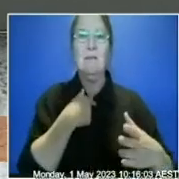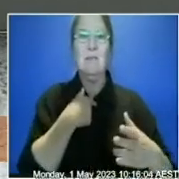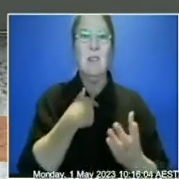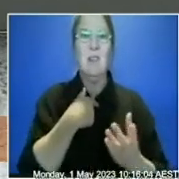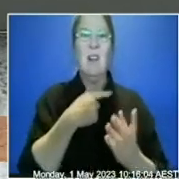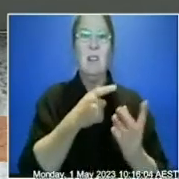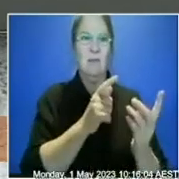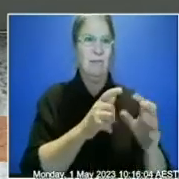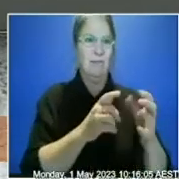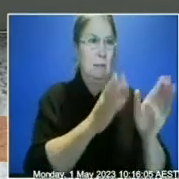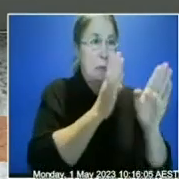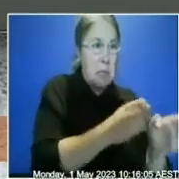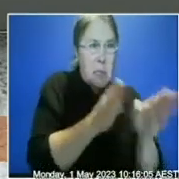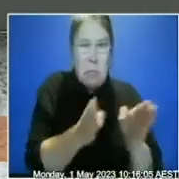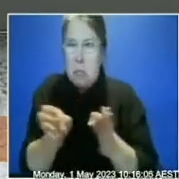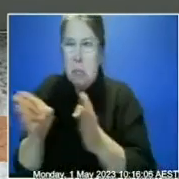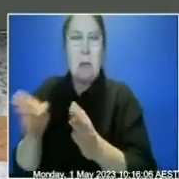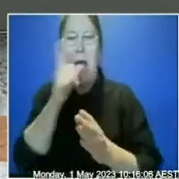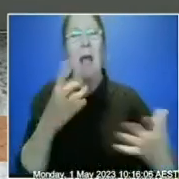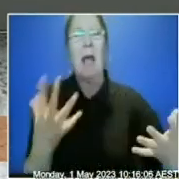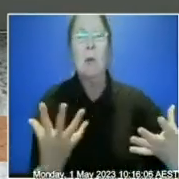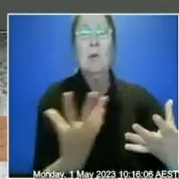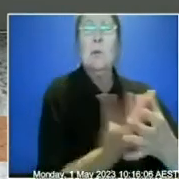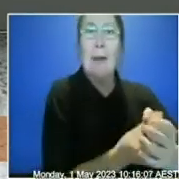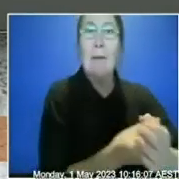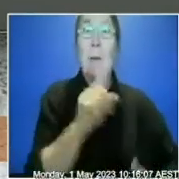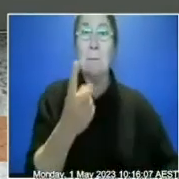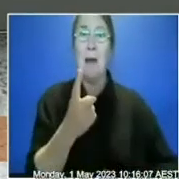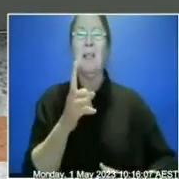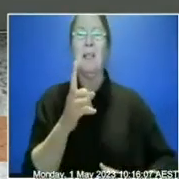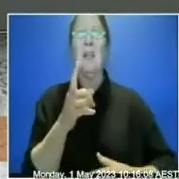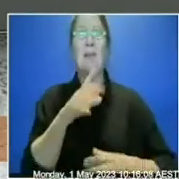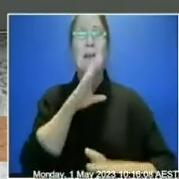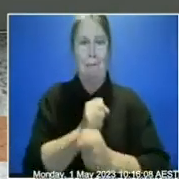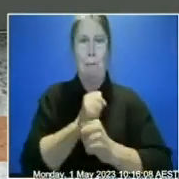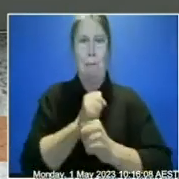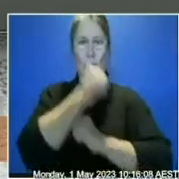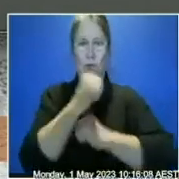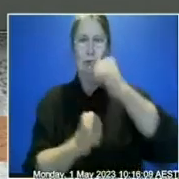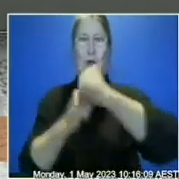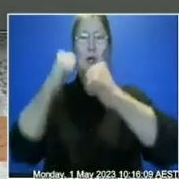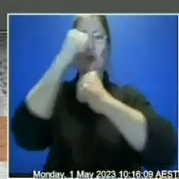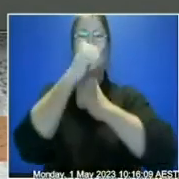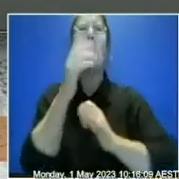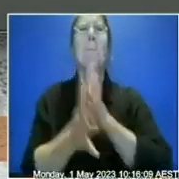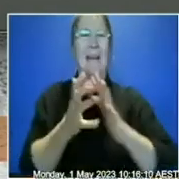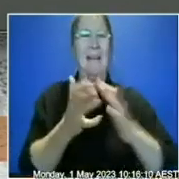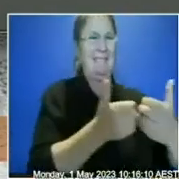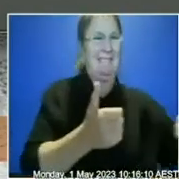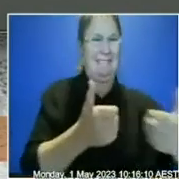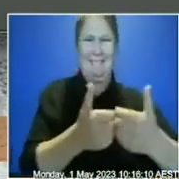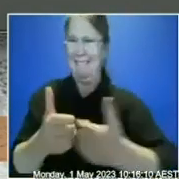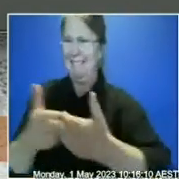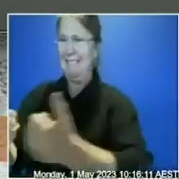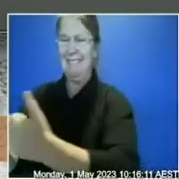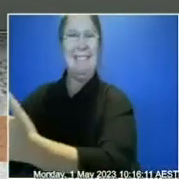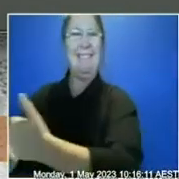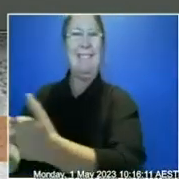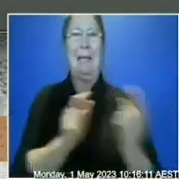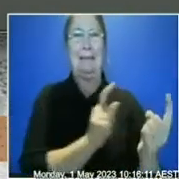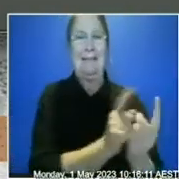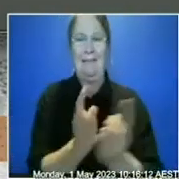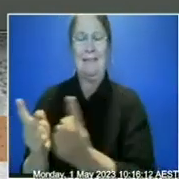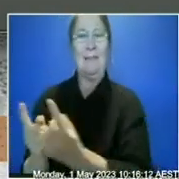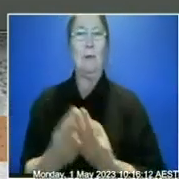say, although the department accepts in its statement that there are significant areas of intersectionality, it is a barrier that the